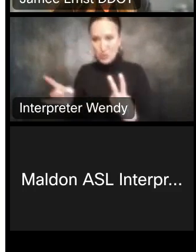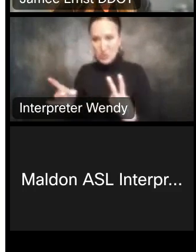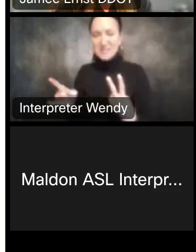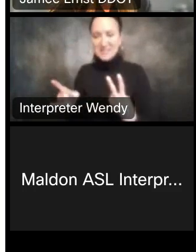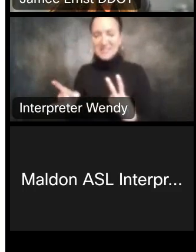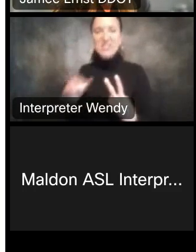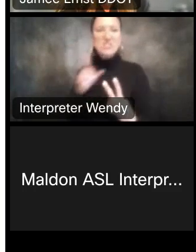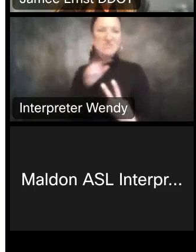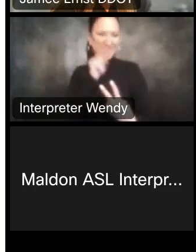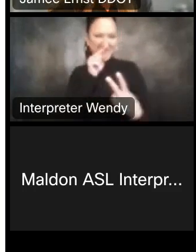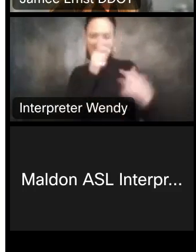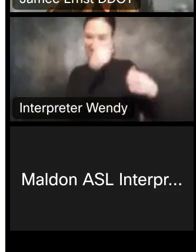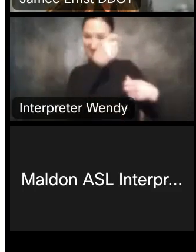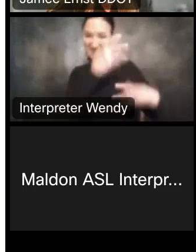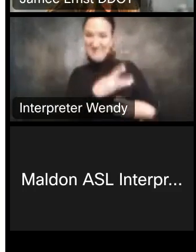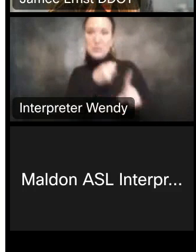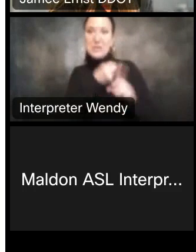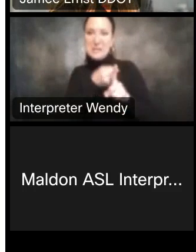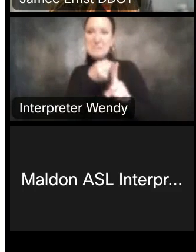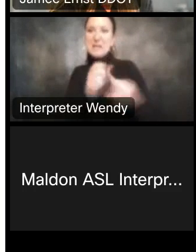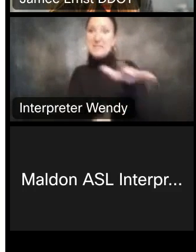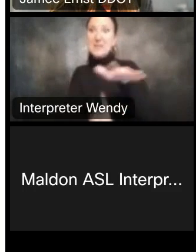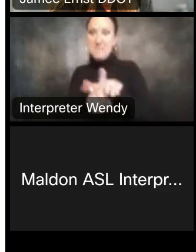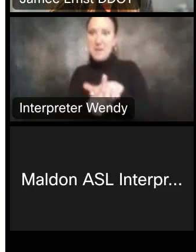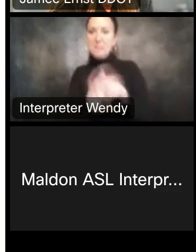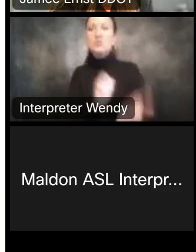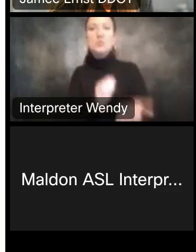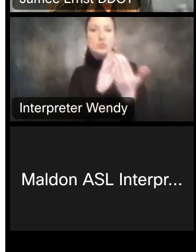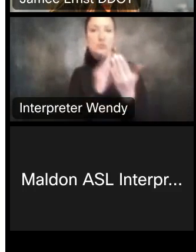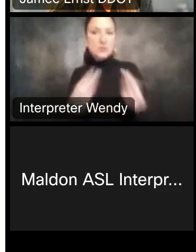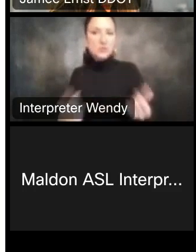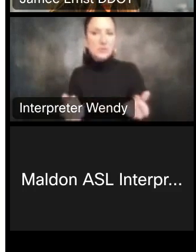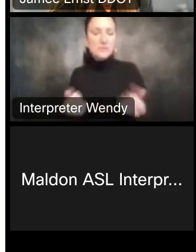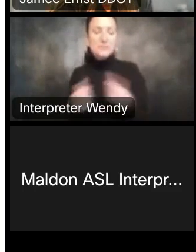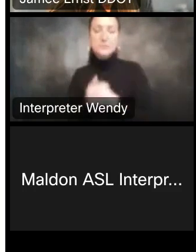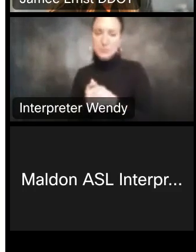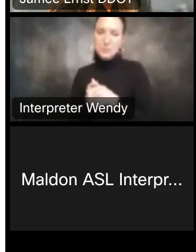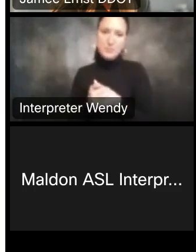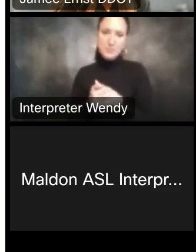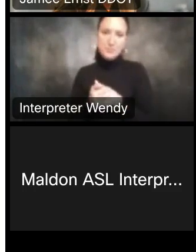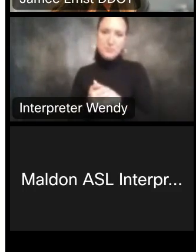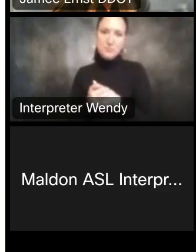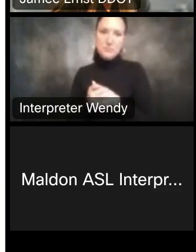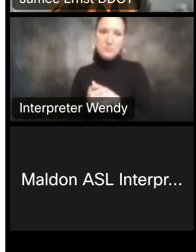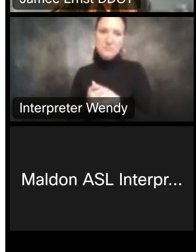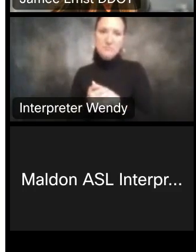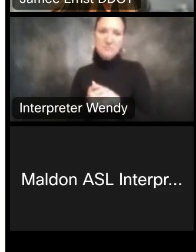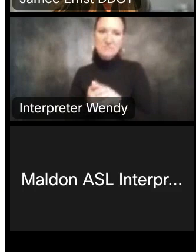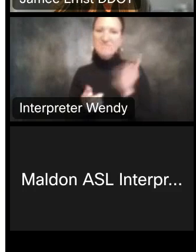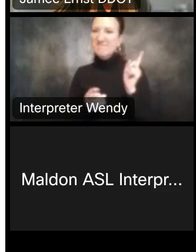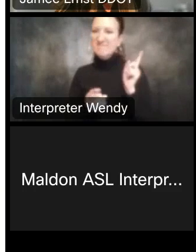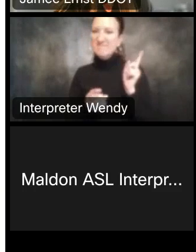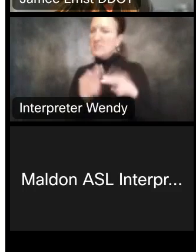address some of those impacts. So this is just a